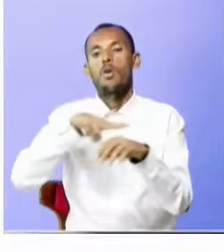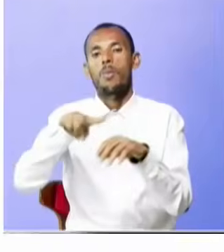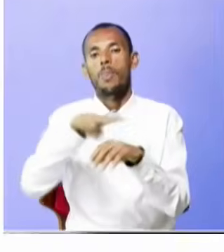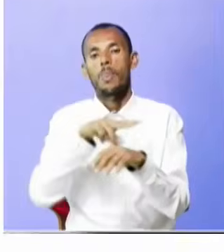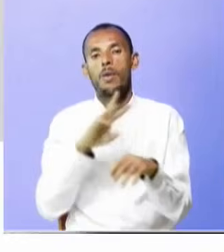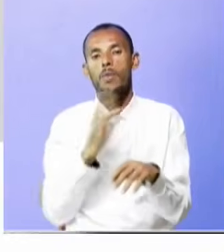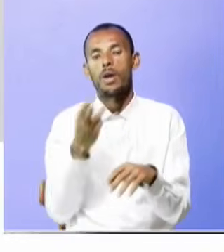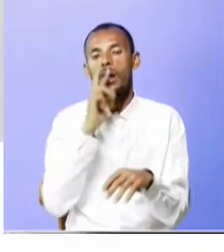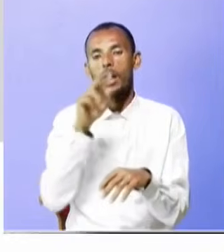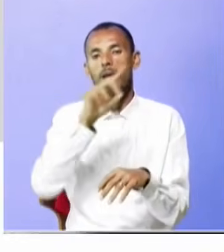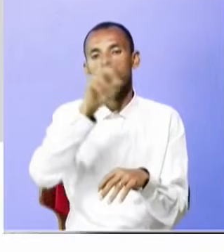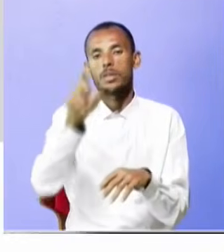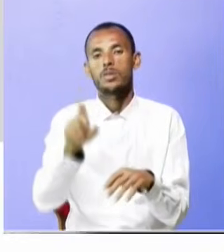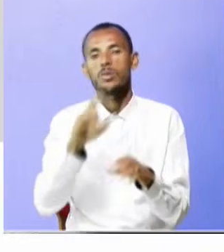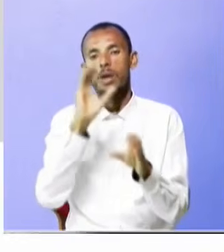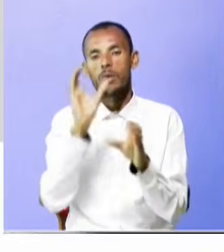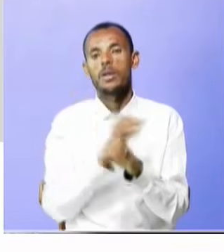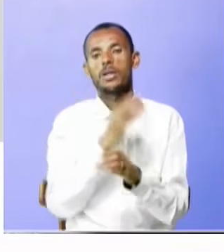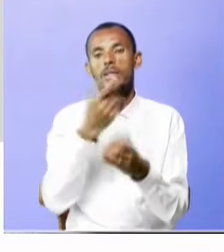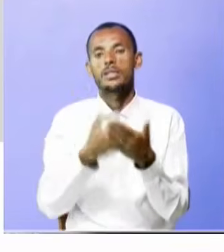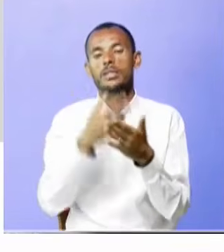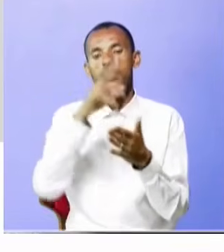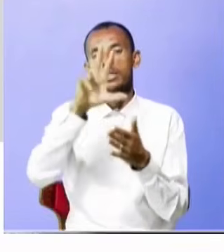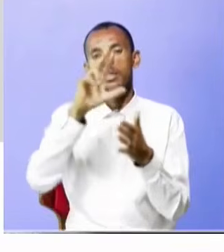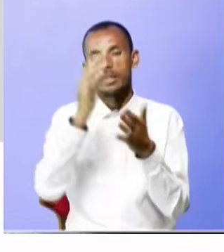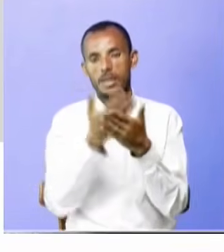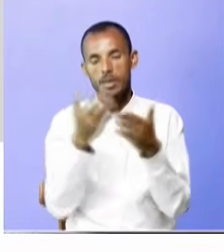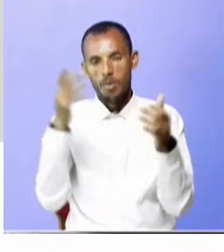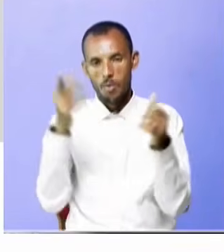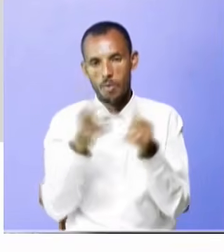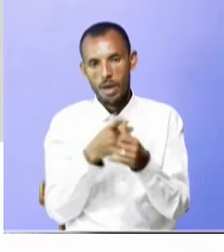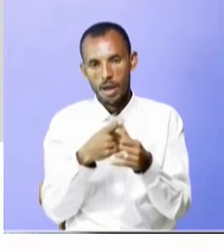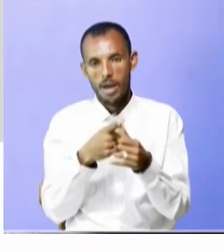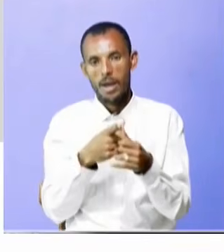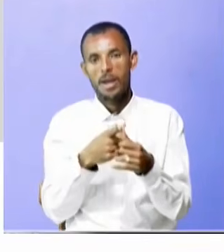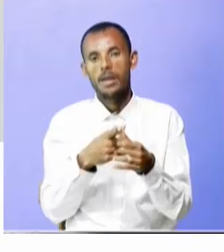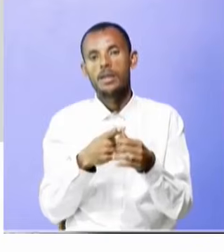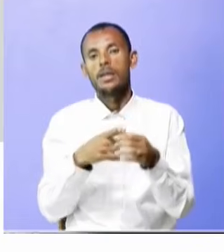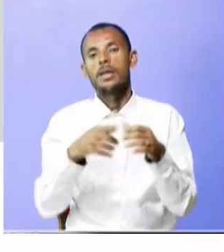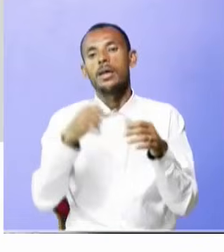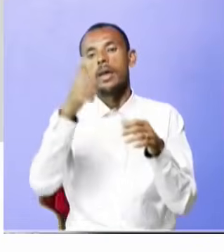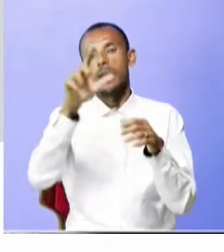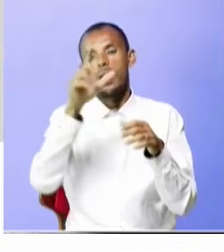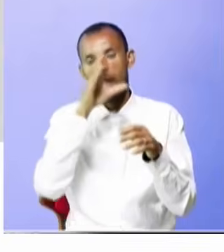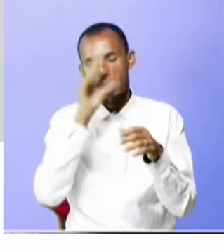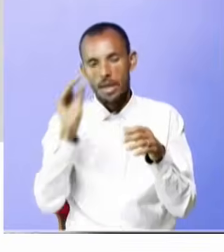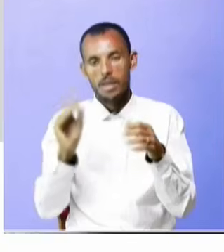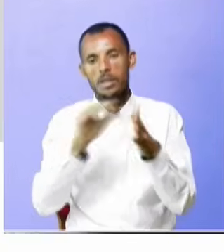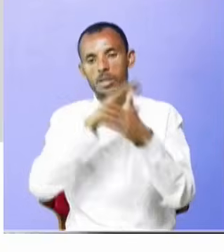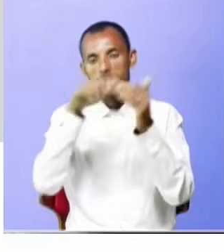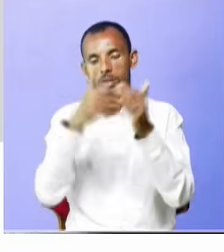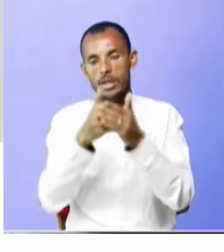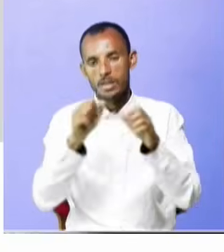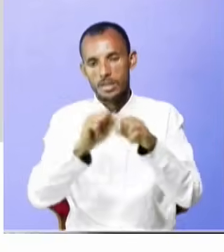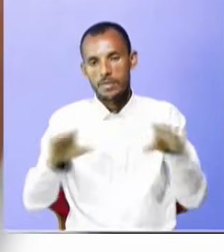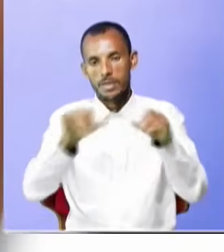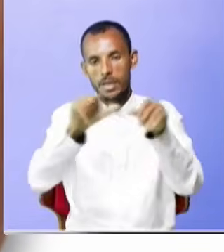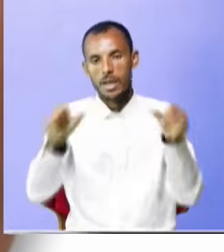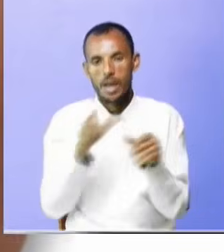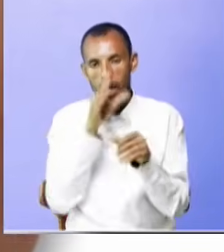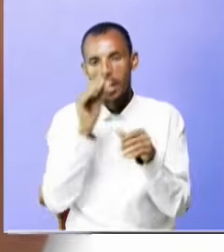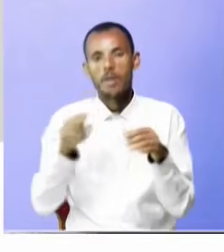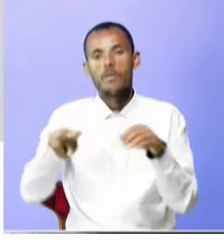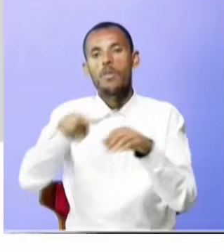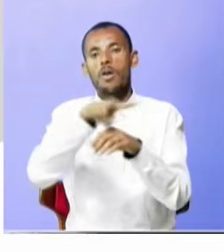are asked to calculate these three things: the lateral surface area, the total surface area, and the volume of a